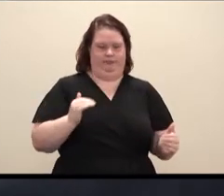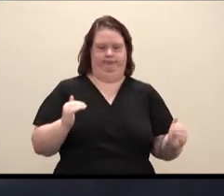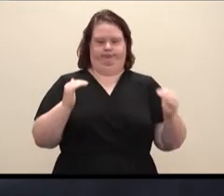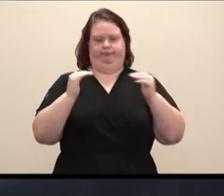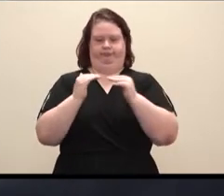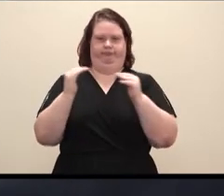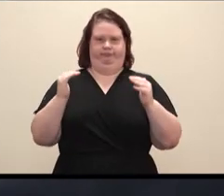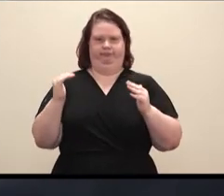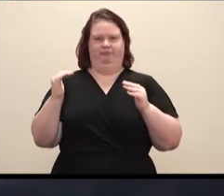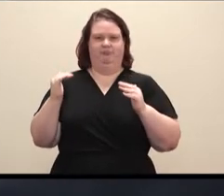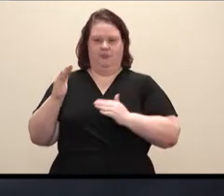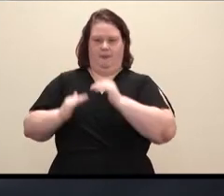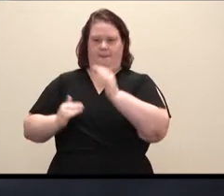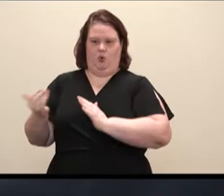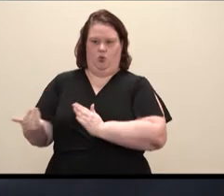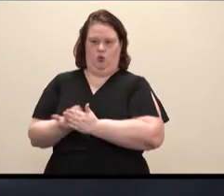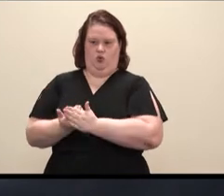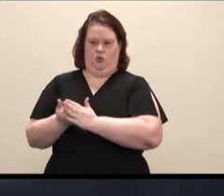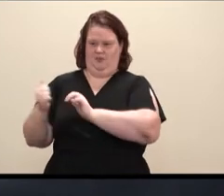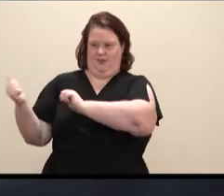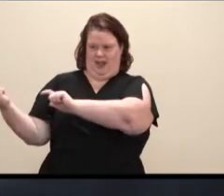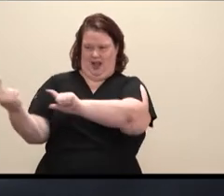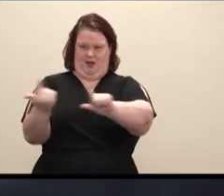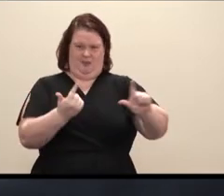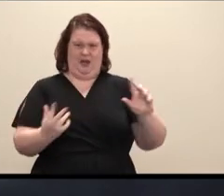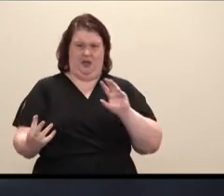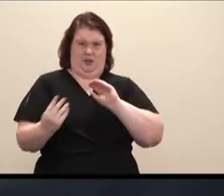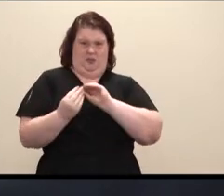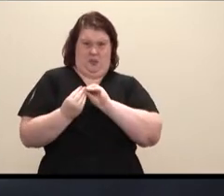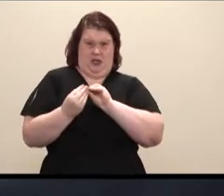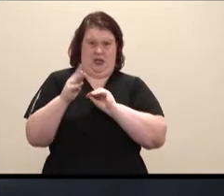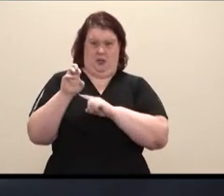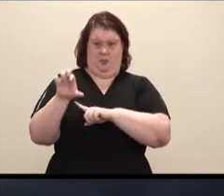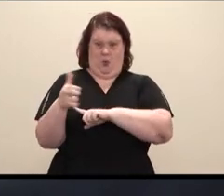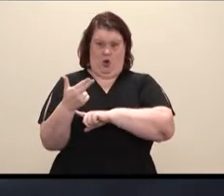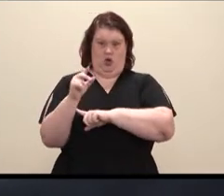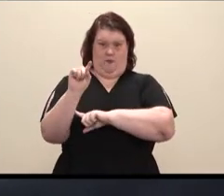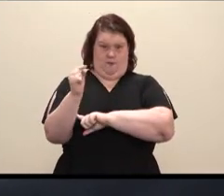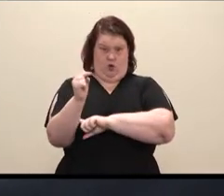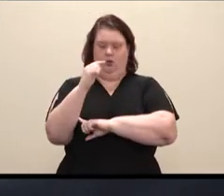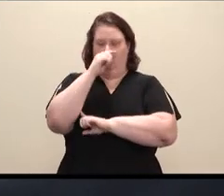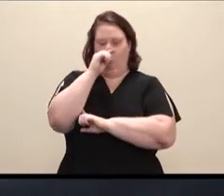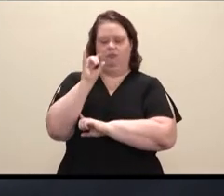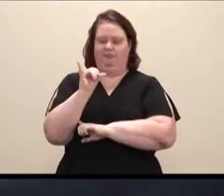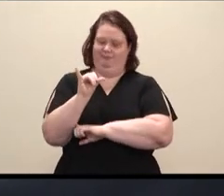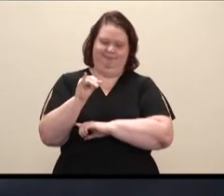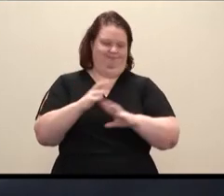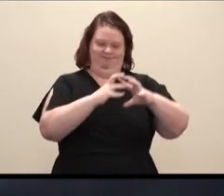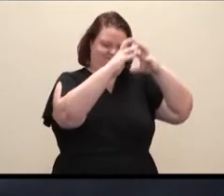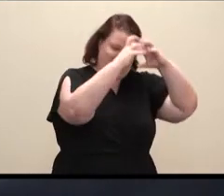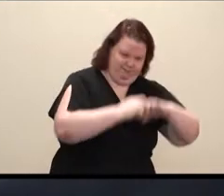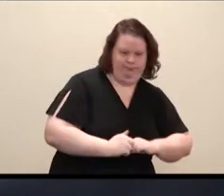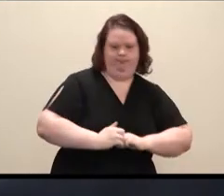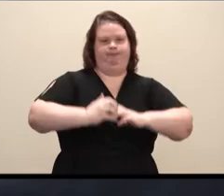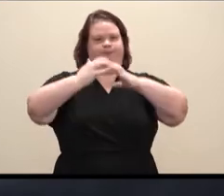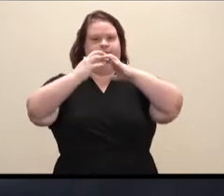that everybody in the meeting that night, they realized that. Let's just start from scratch and start all over again.